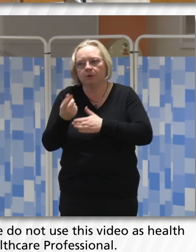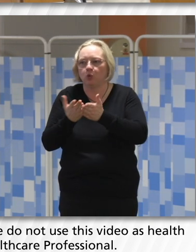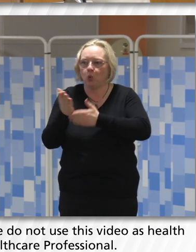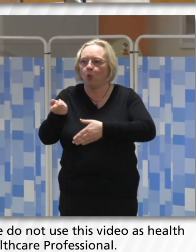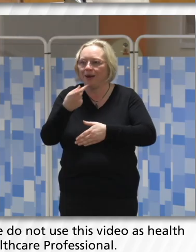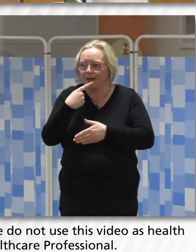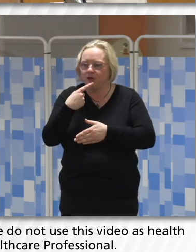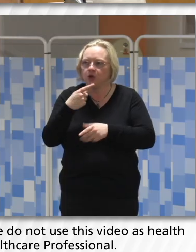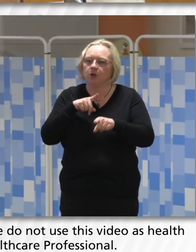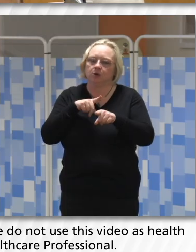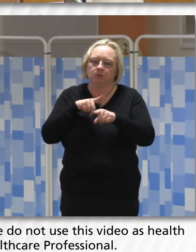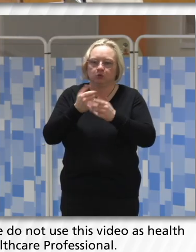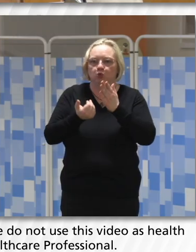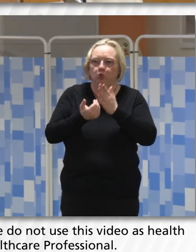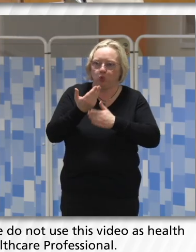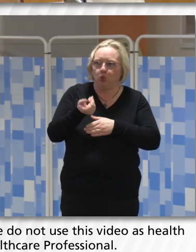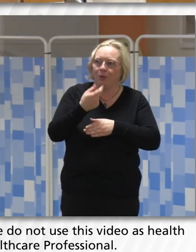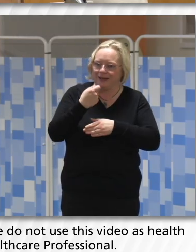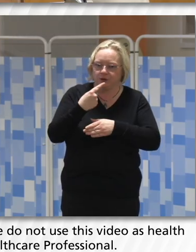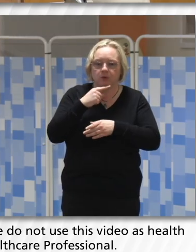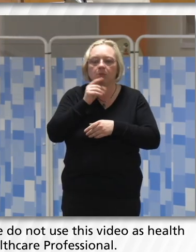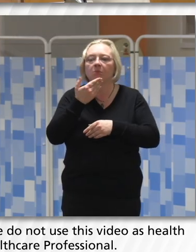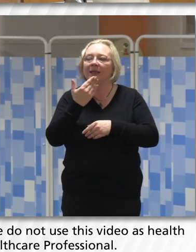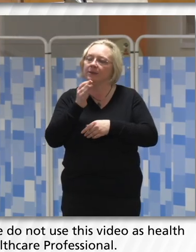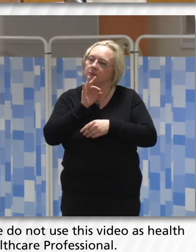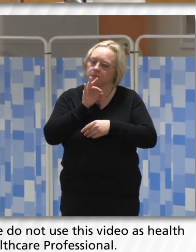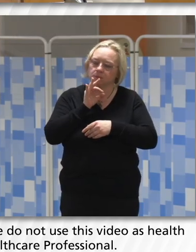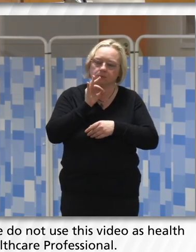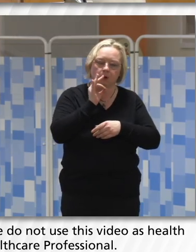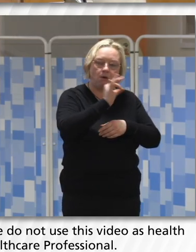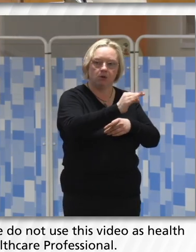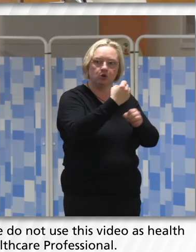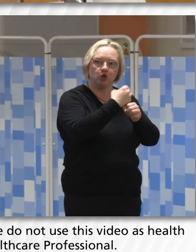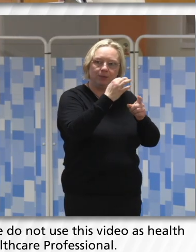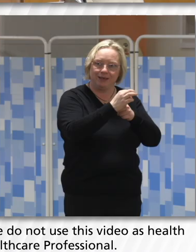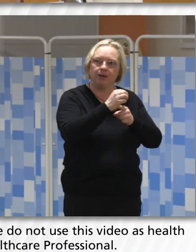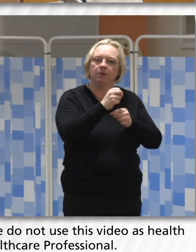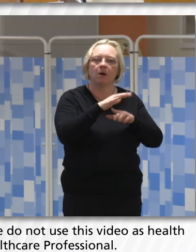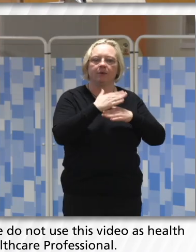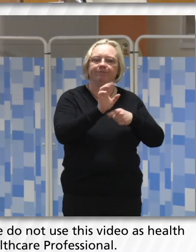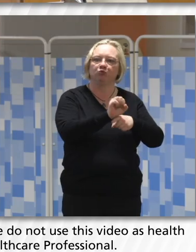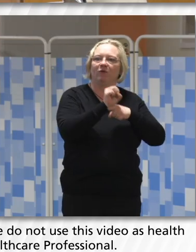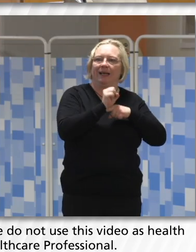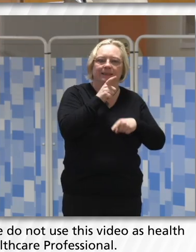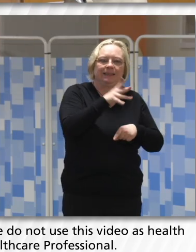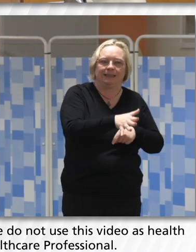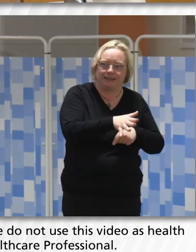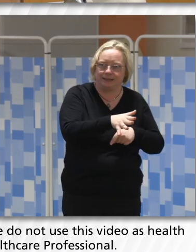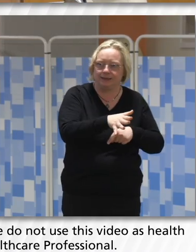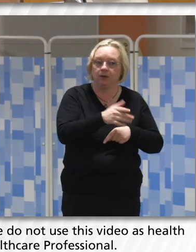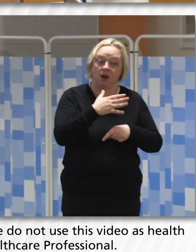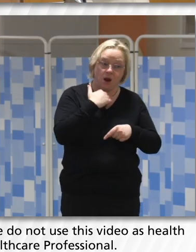always counteract any new medication with asking the GP to prescribe some anti-sickness tablets. Have they needed to use that, or would a ginger biscuit